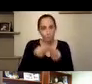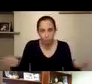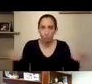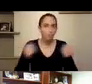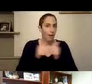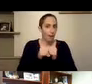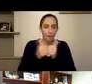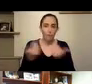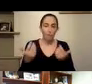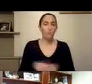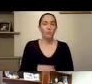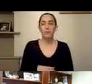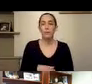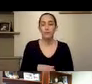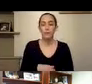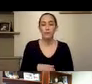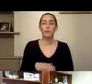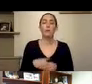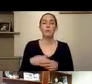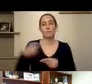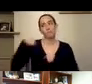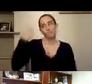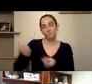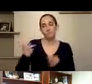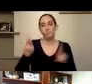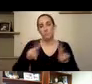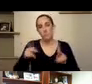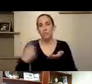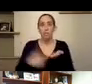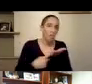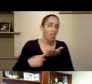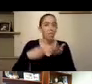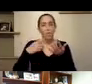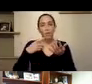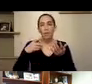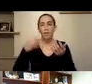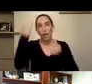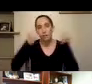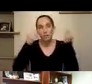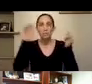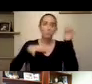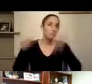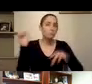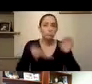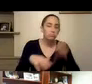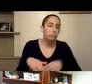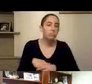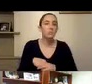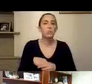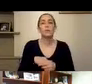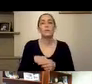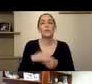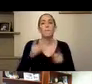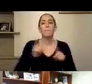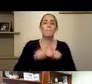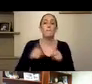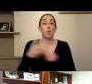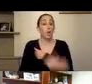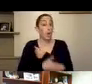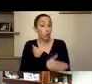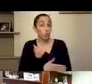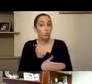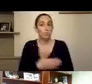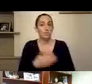there's been a lot of sort of theorizing and postulating, and different countries are doing